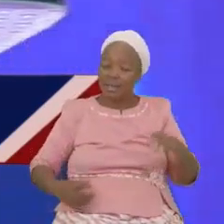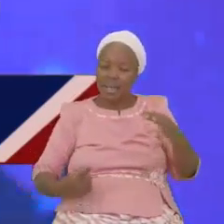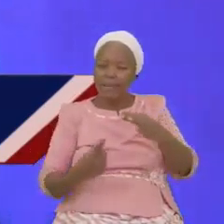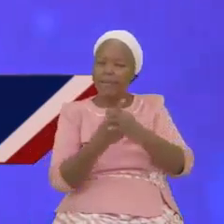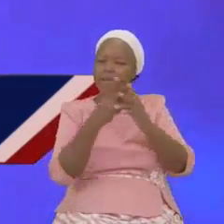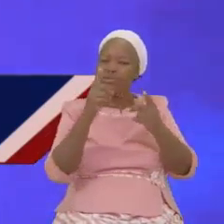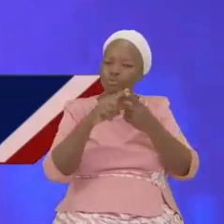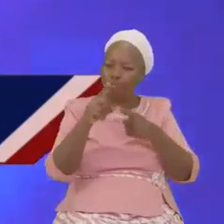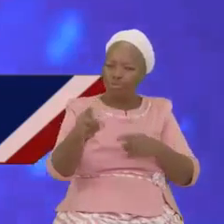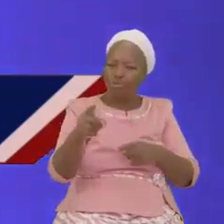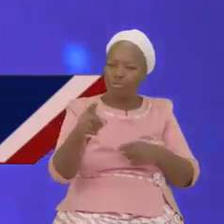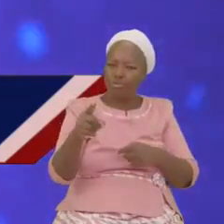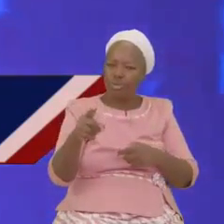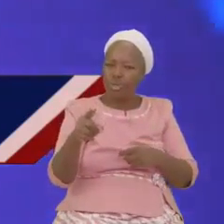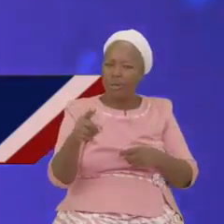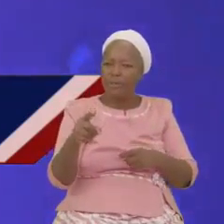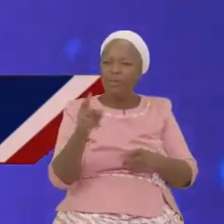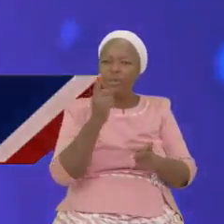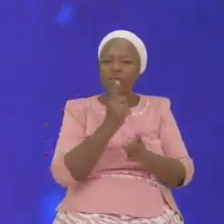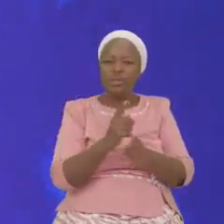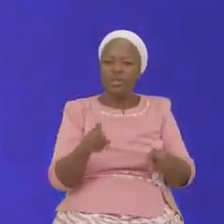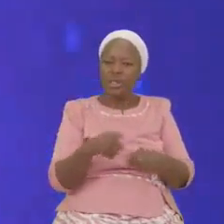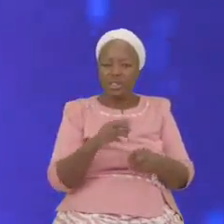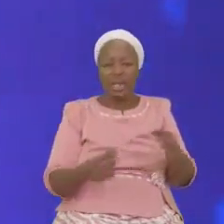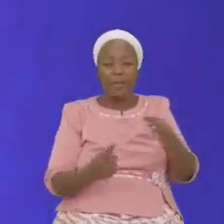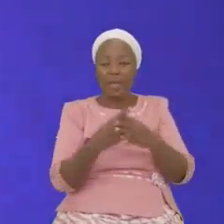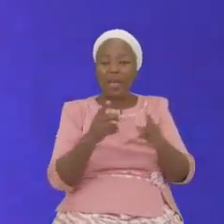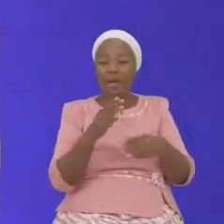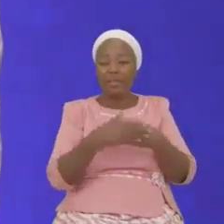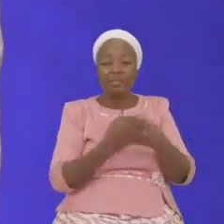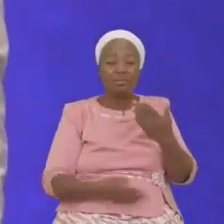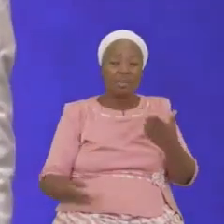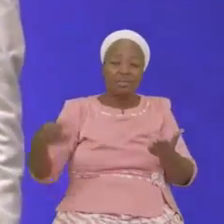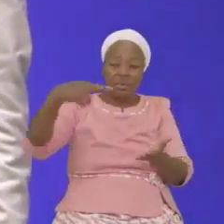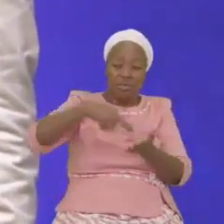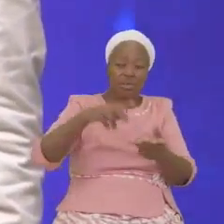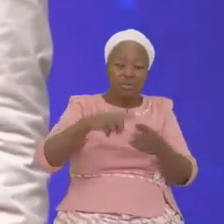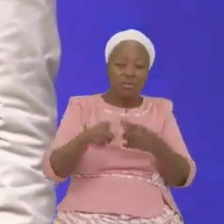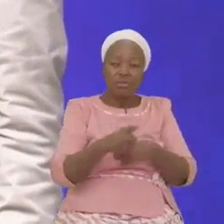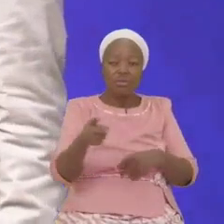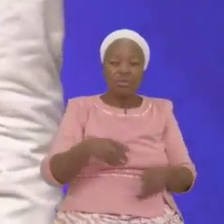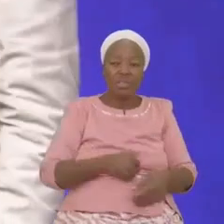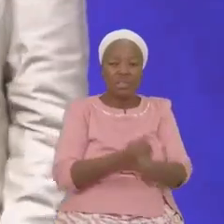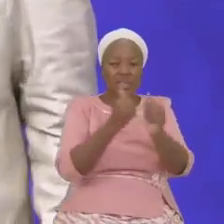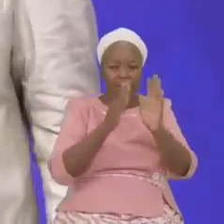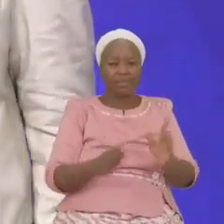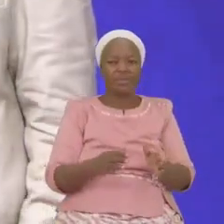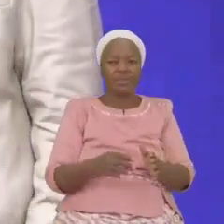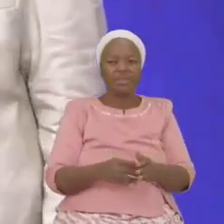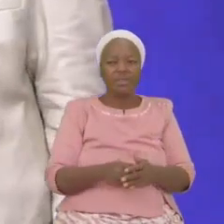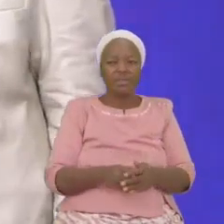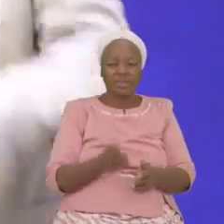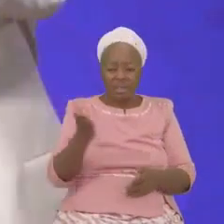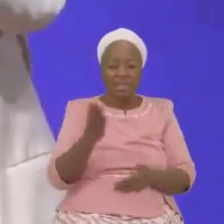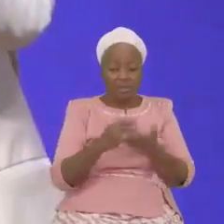you, like he appeared after his resurrection to those disciples, there's something he will tell